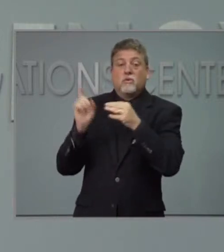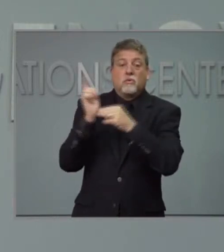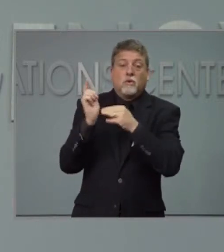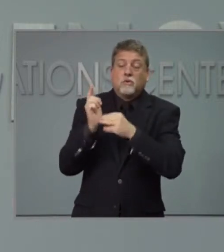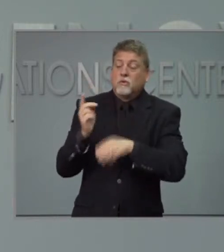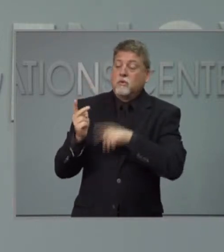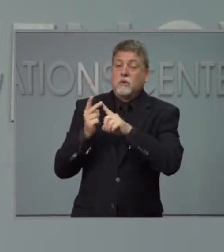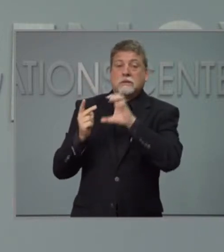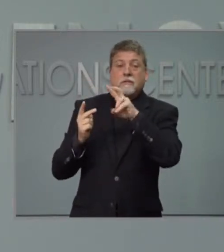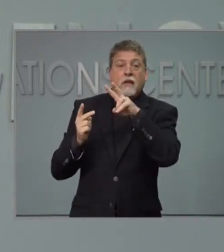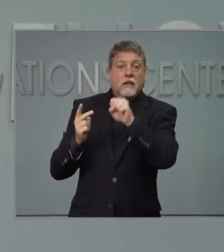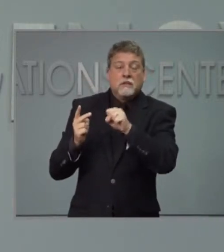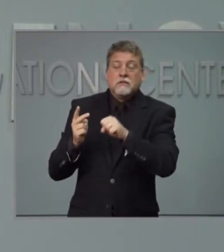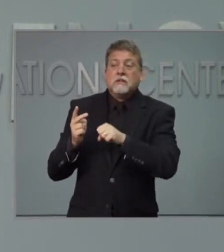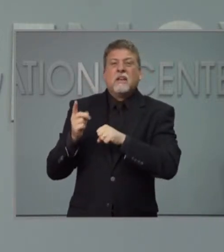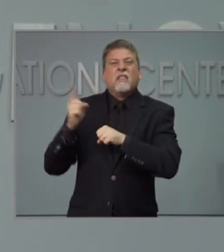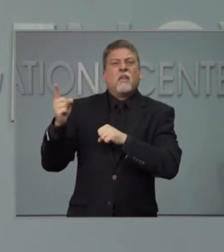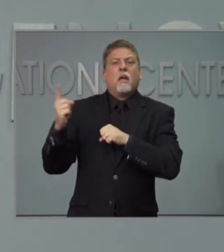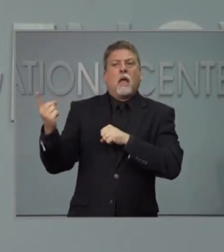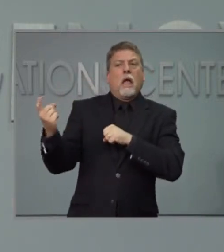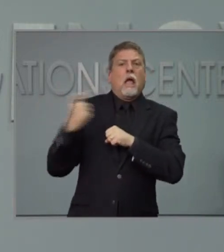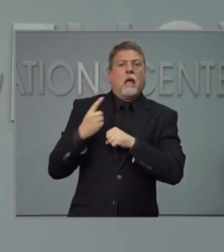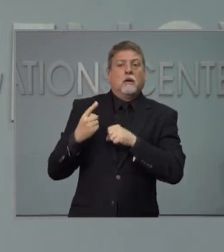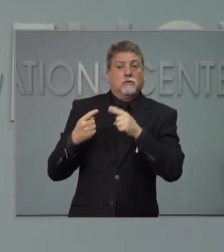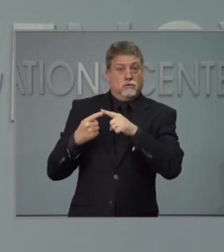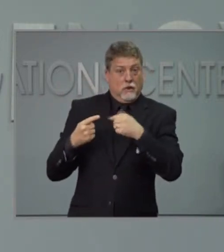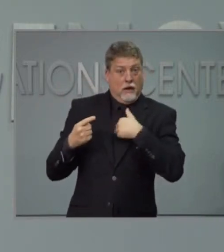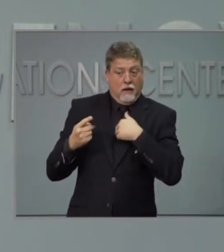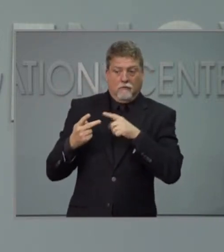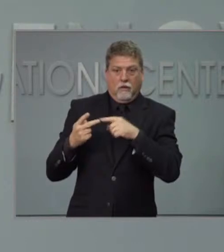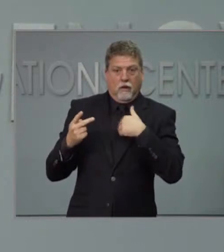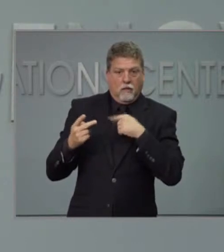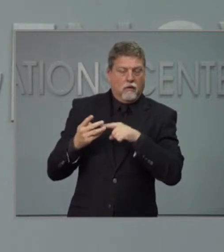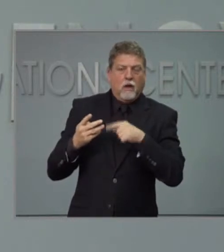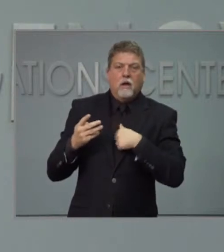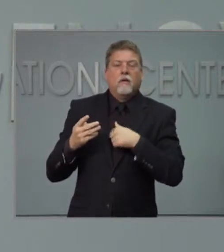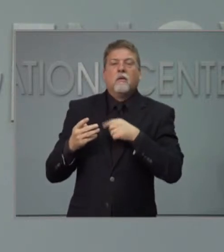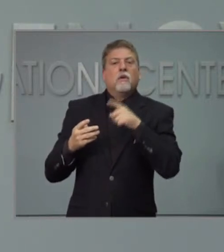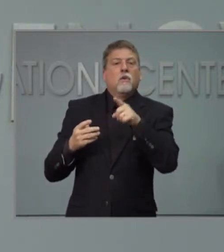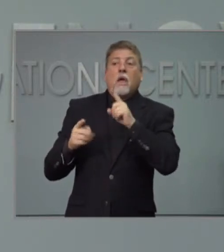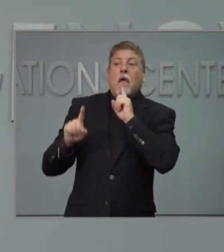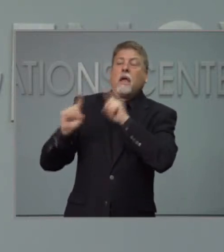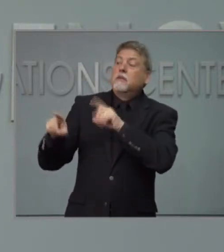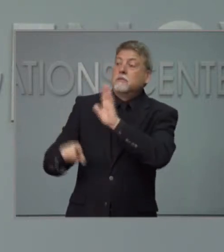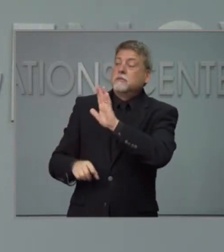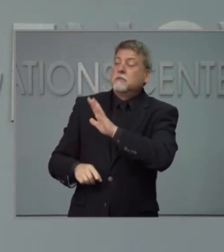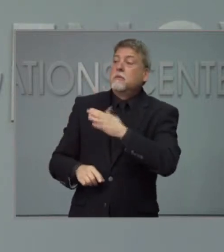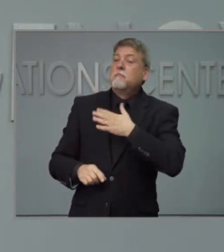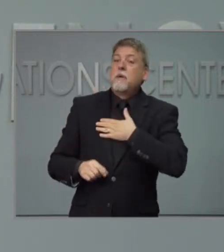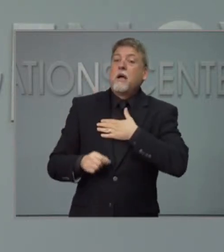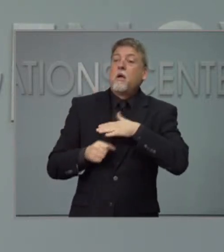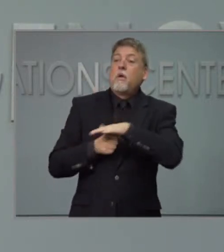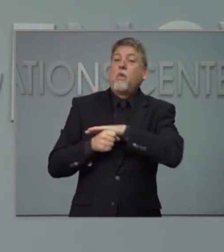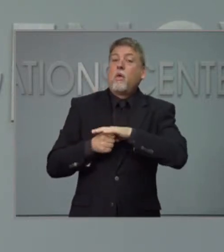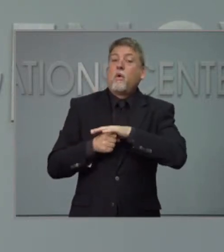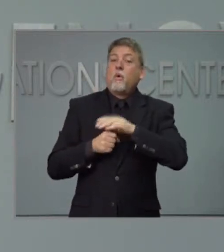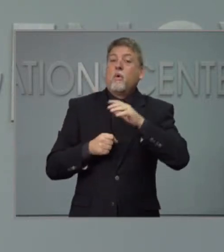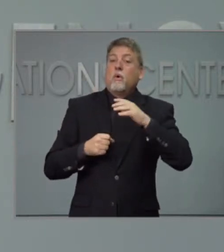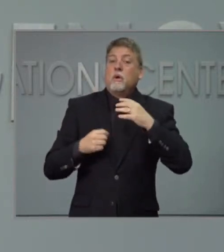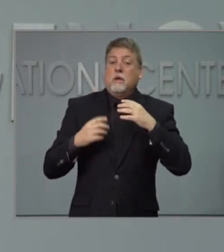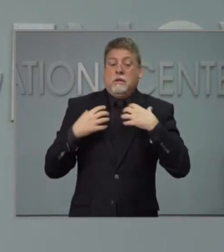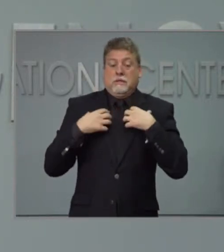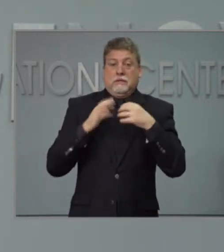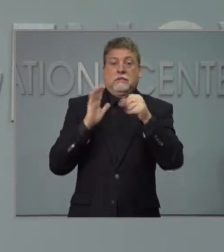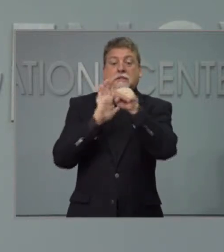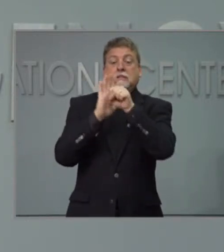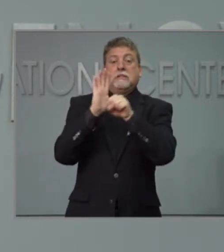could check off and says that the public health official of your state or local area told you to get a test. So you can check off the